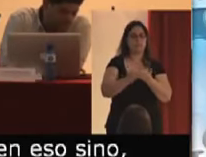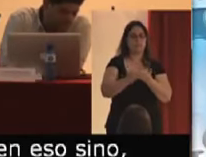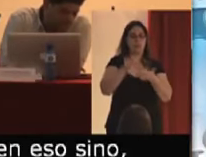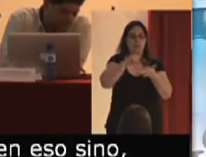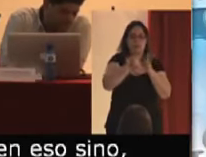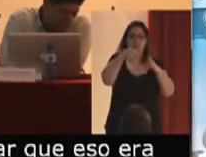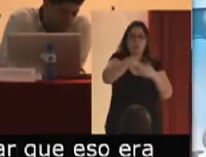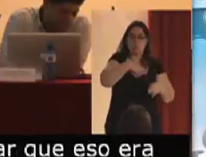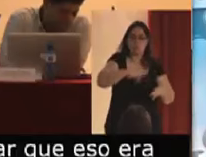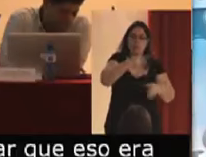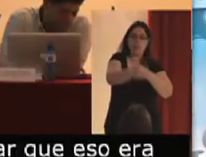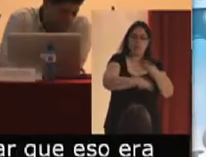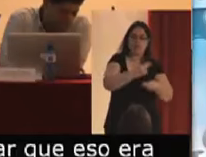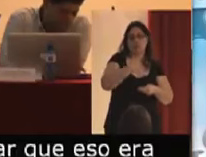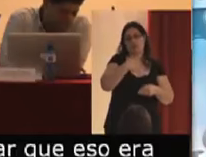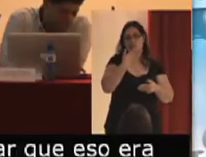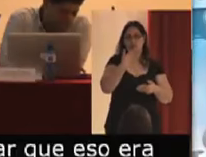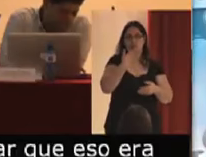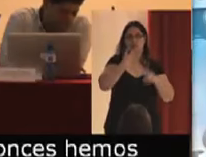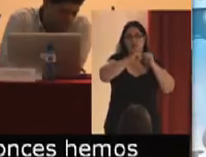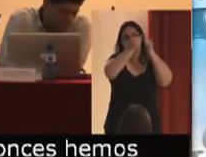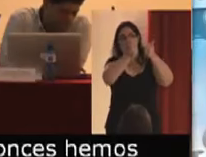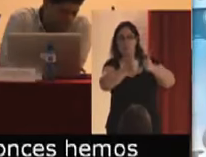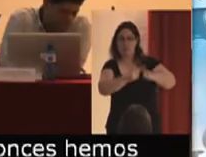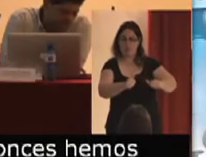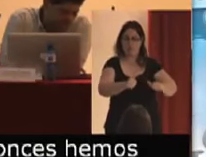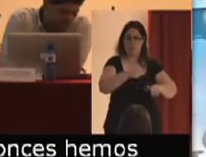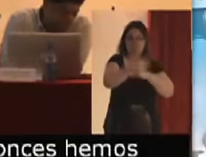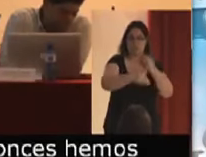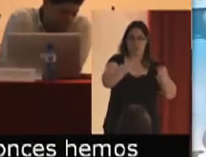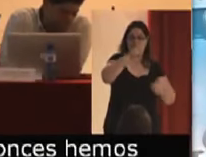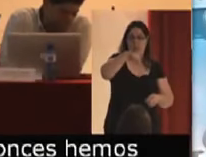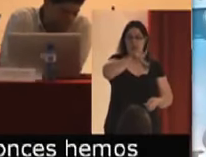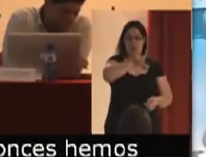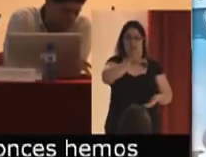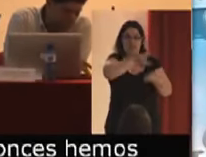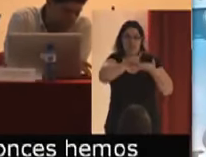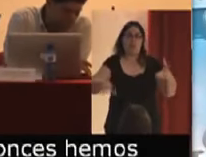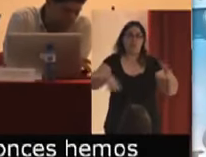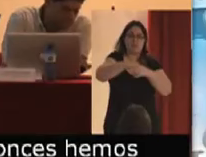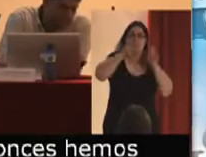but showing that that is feasible in the project. That is why we have used this